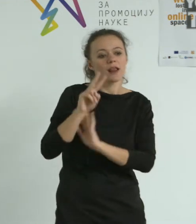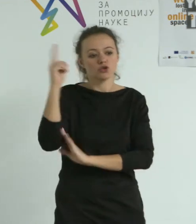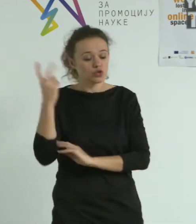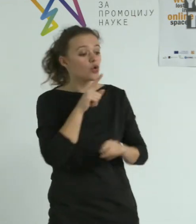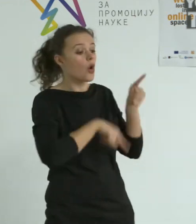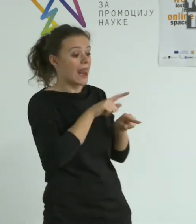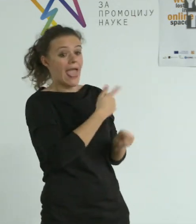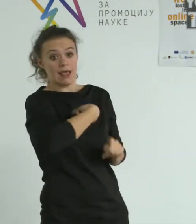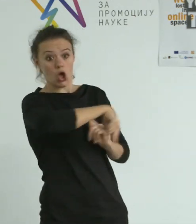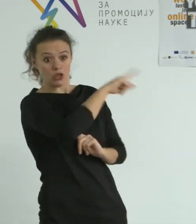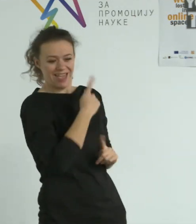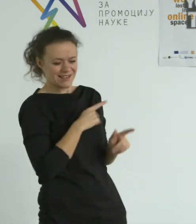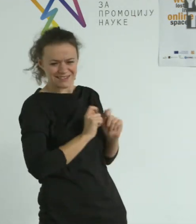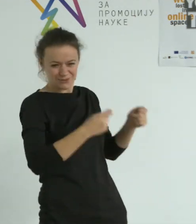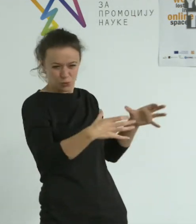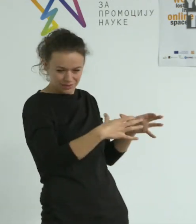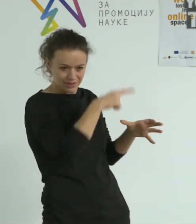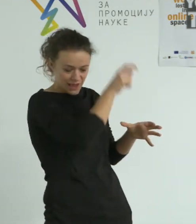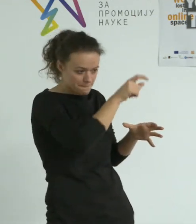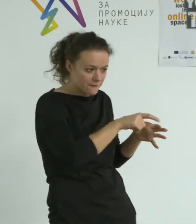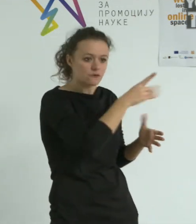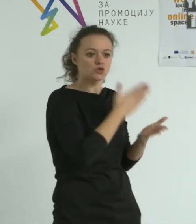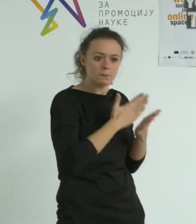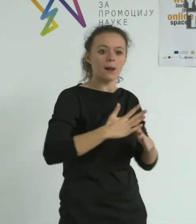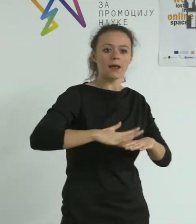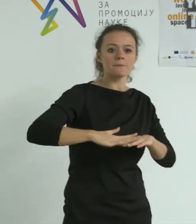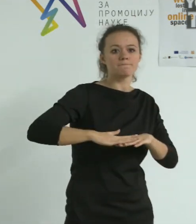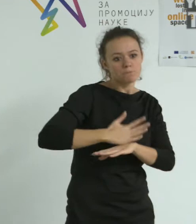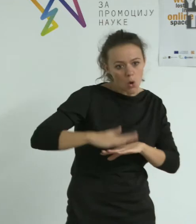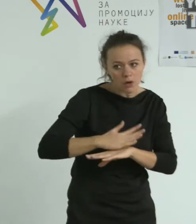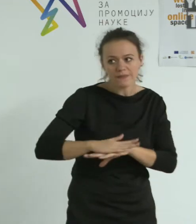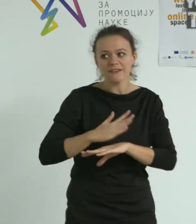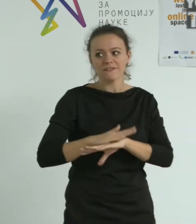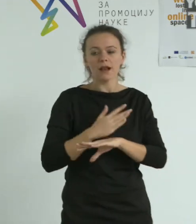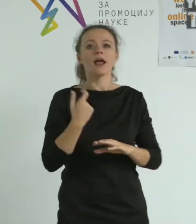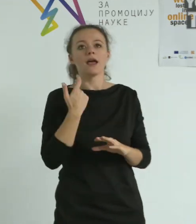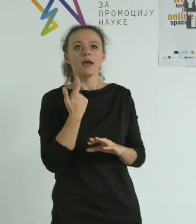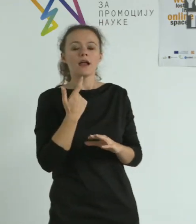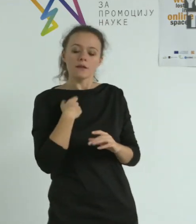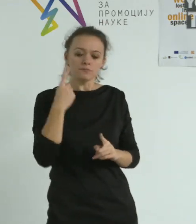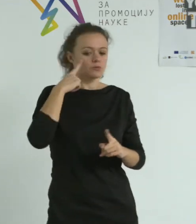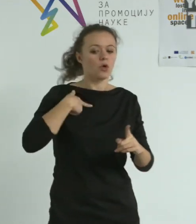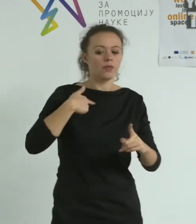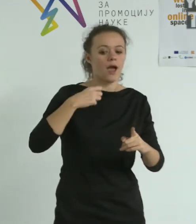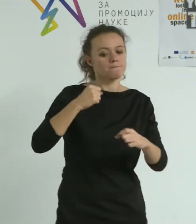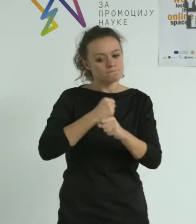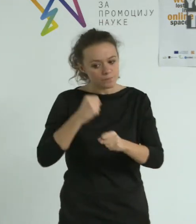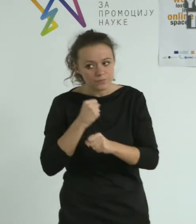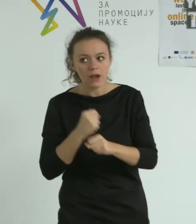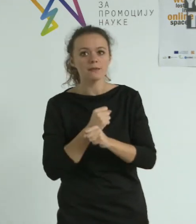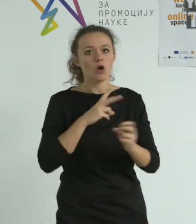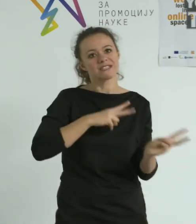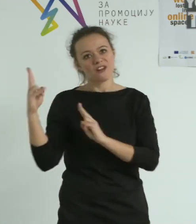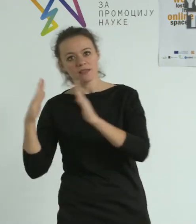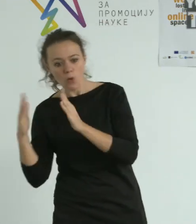us were kind of demotivated because it meant that we will have to work when we get back